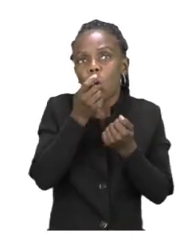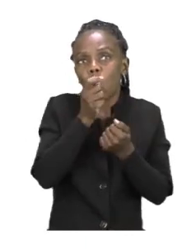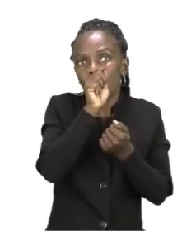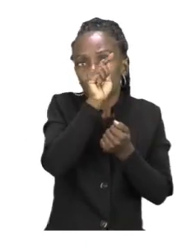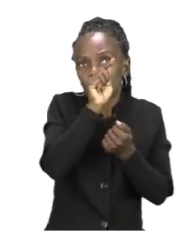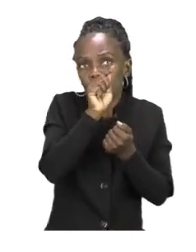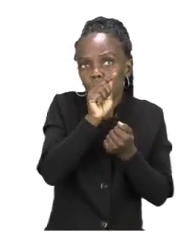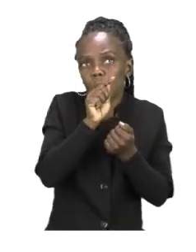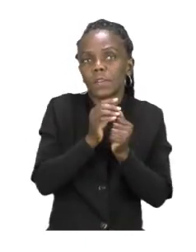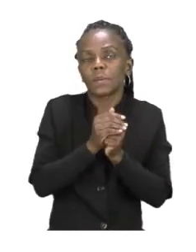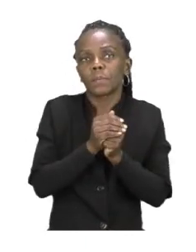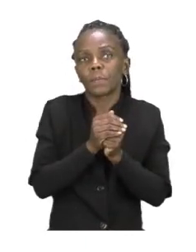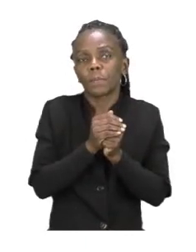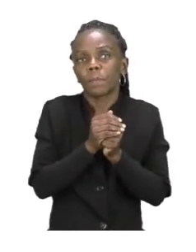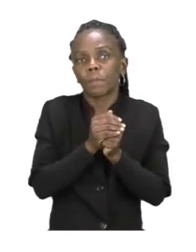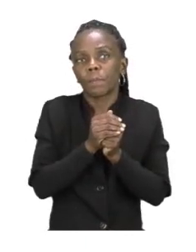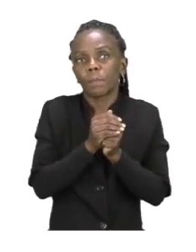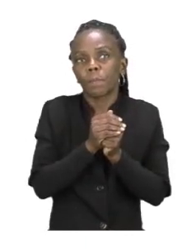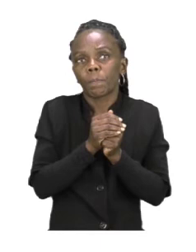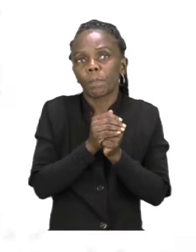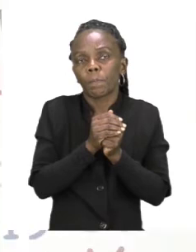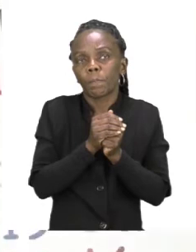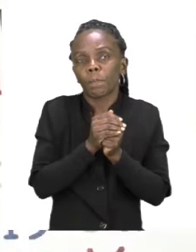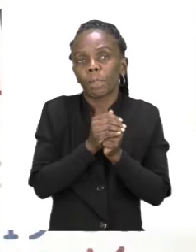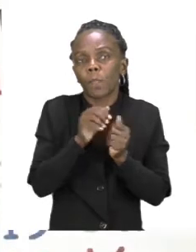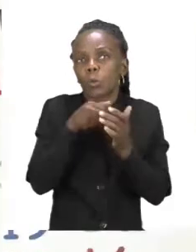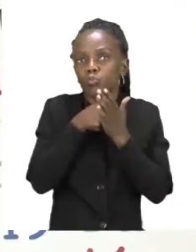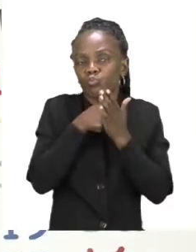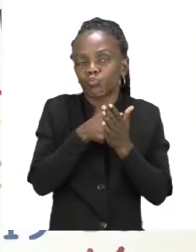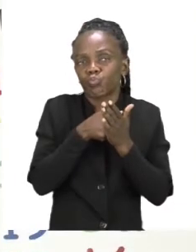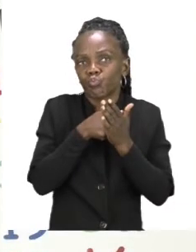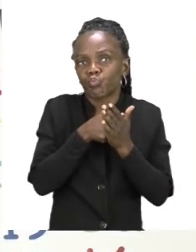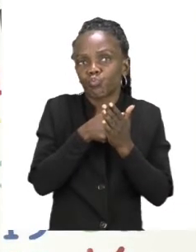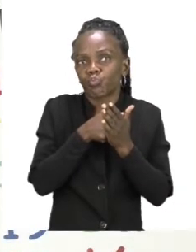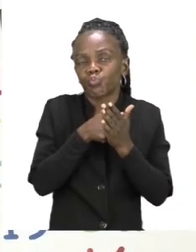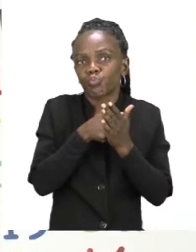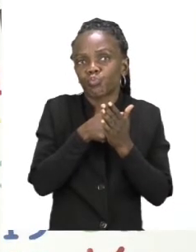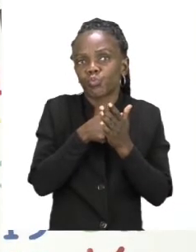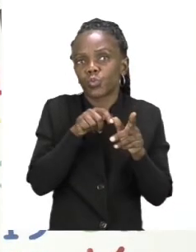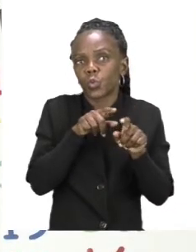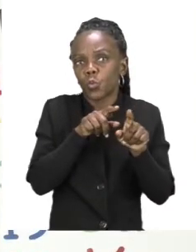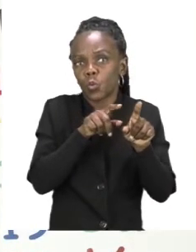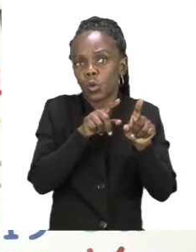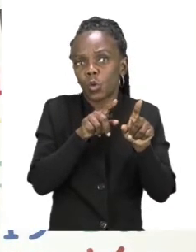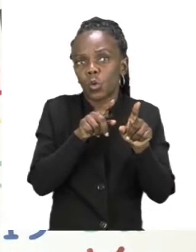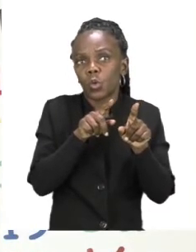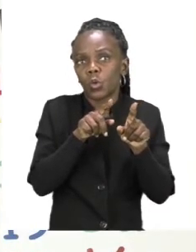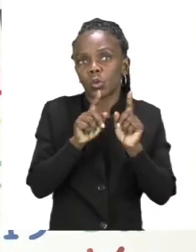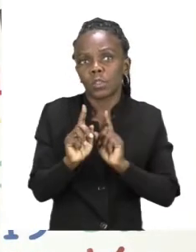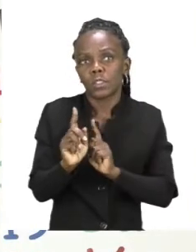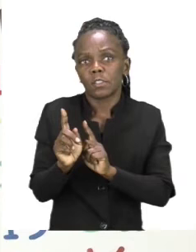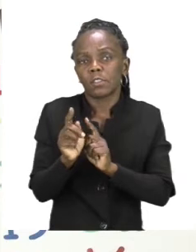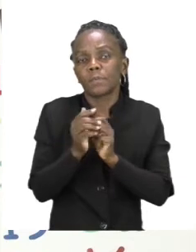N. Now we are going to try and do it in the air first with